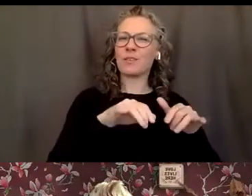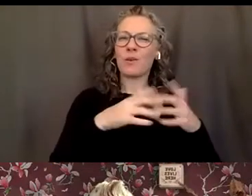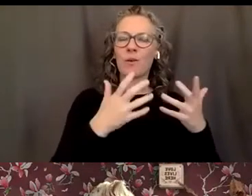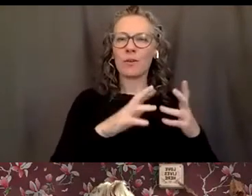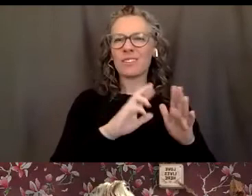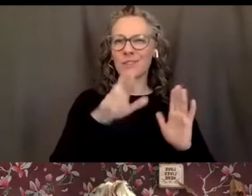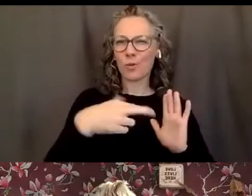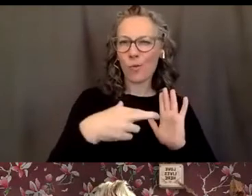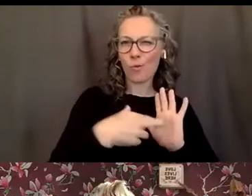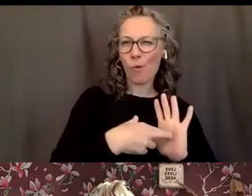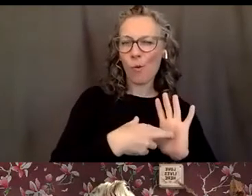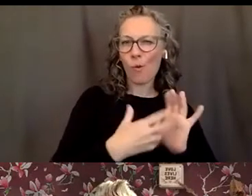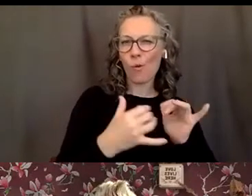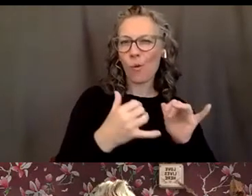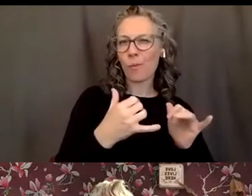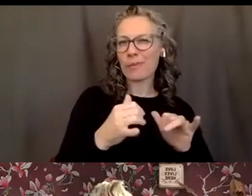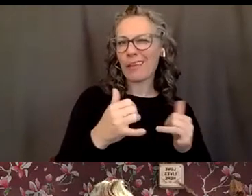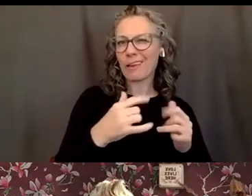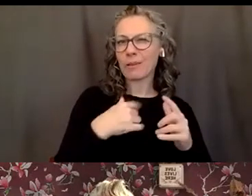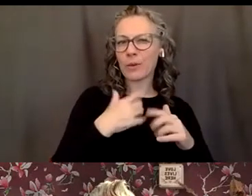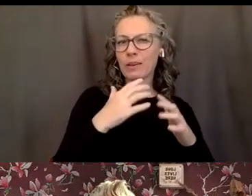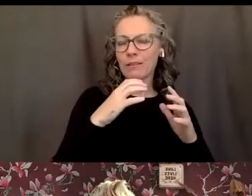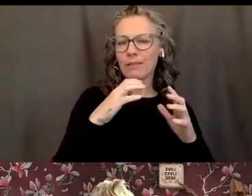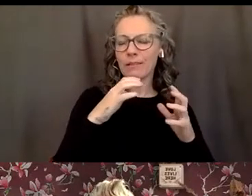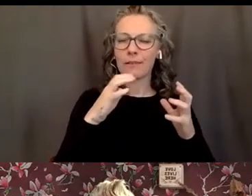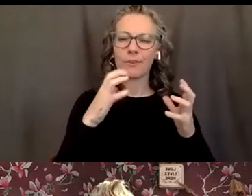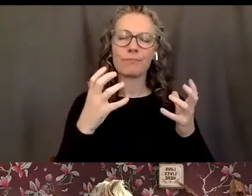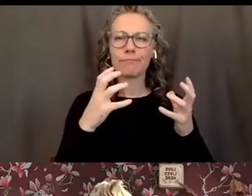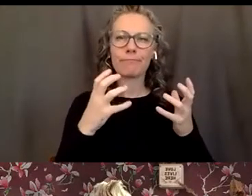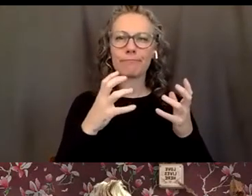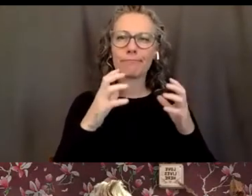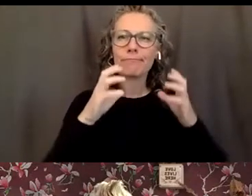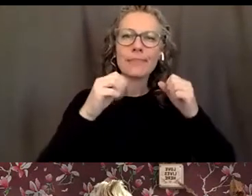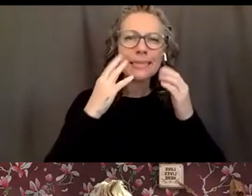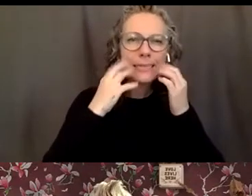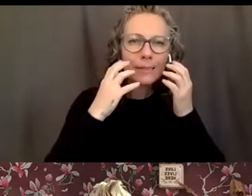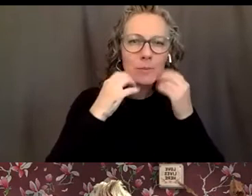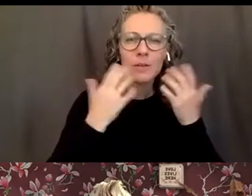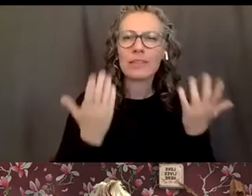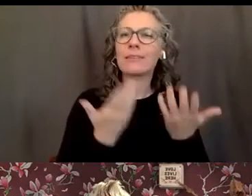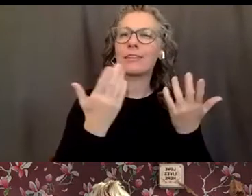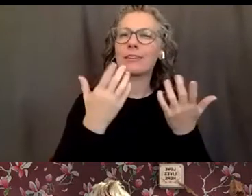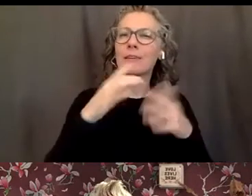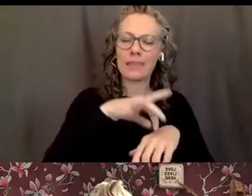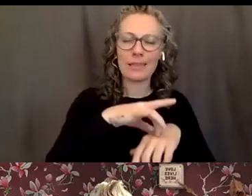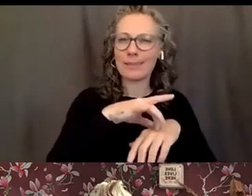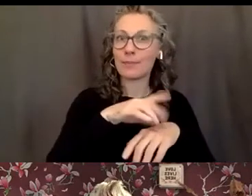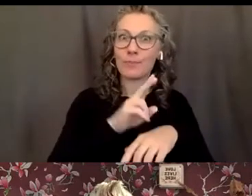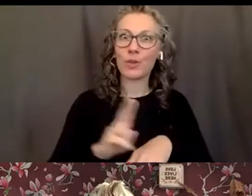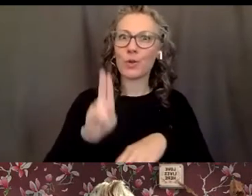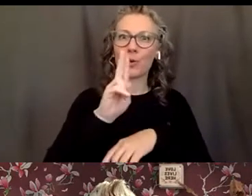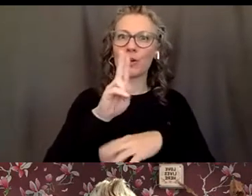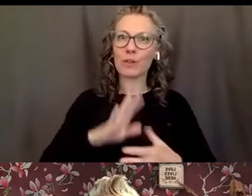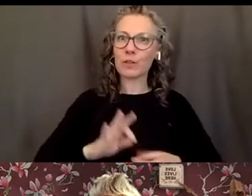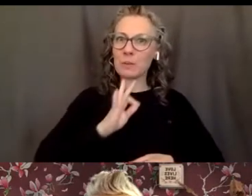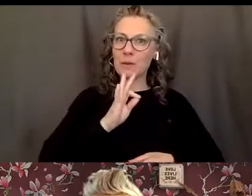play that we anticipate, being on this earthly life in this university of